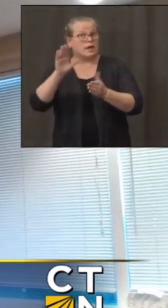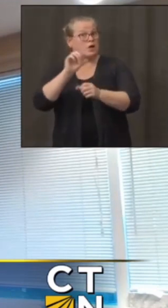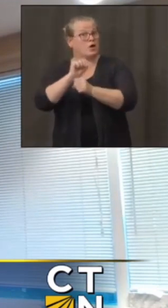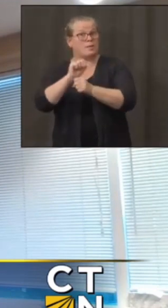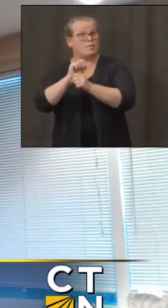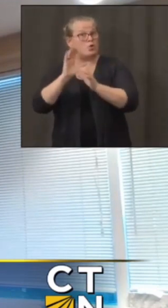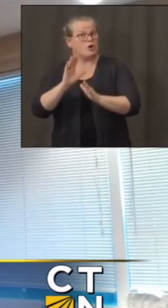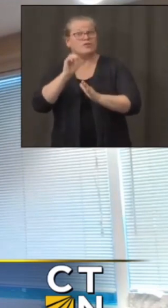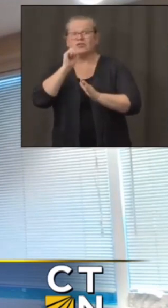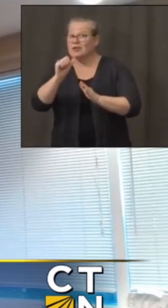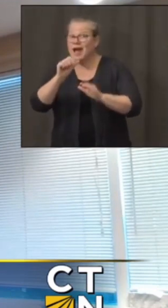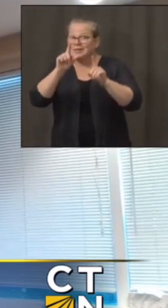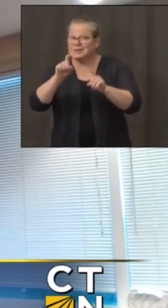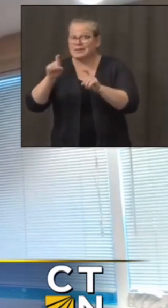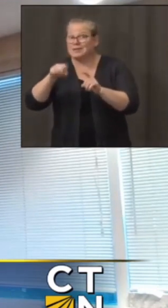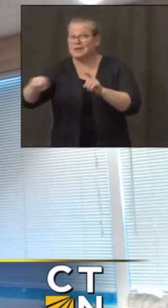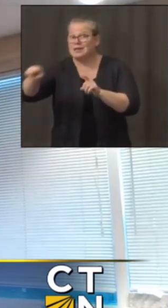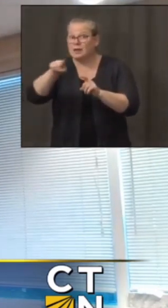have supposed to be?